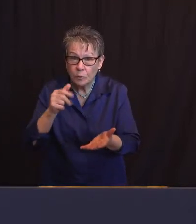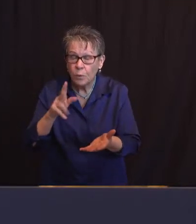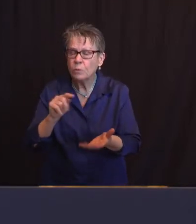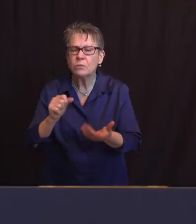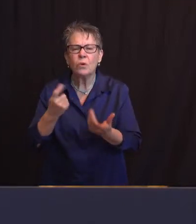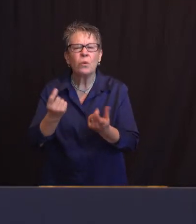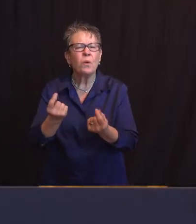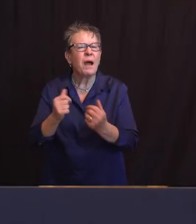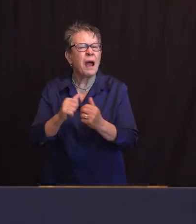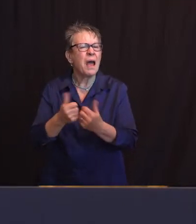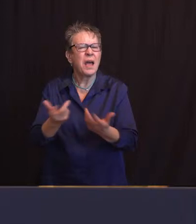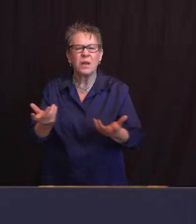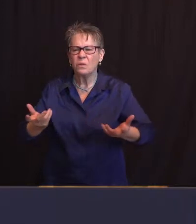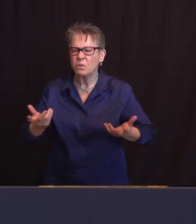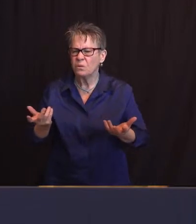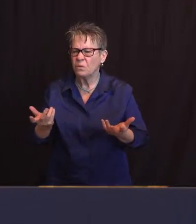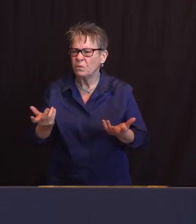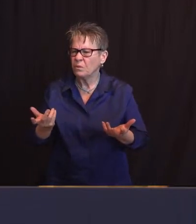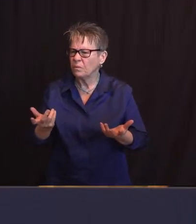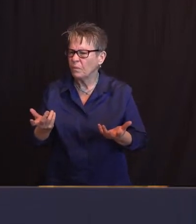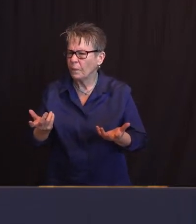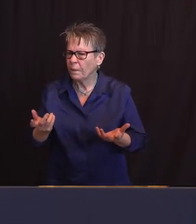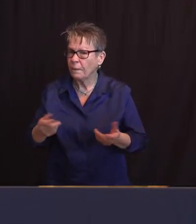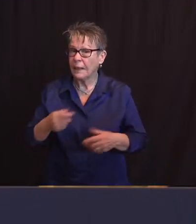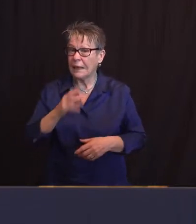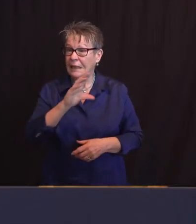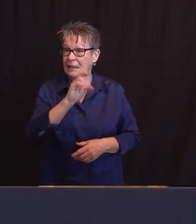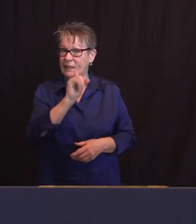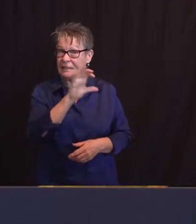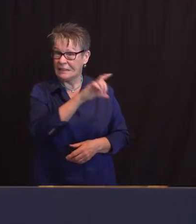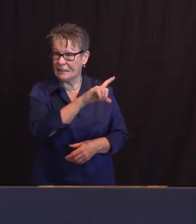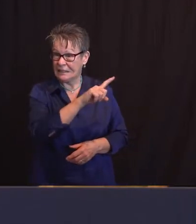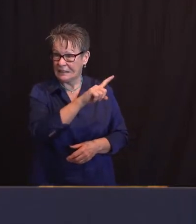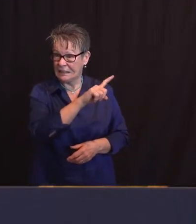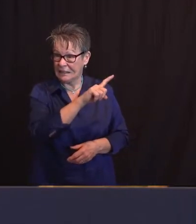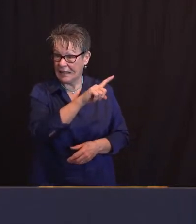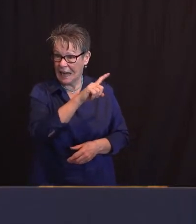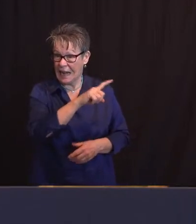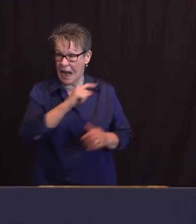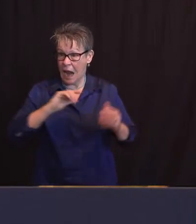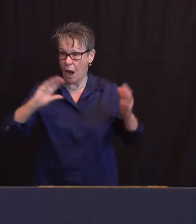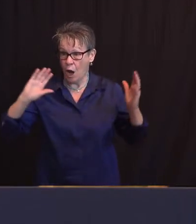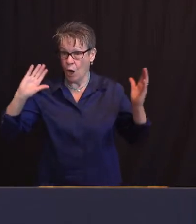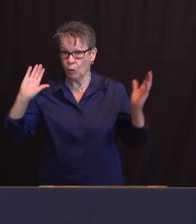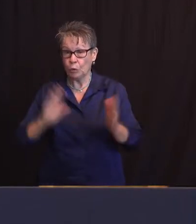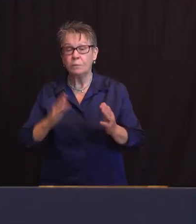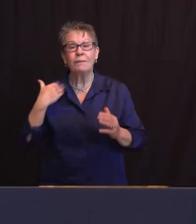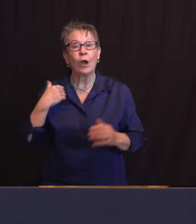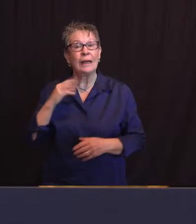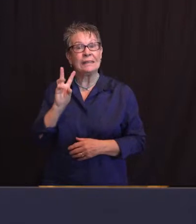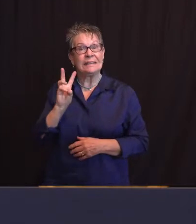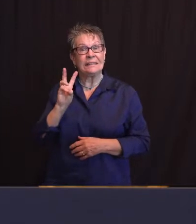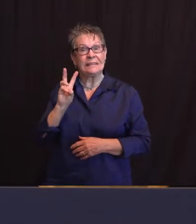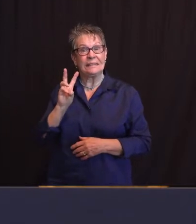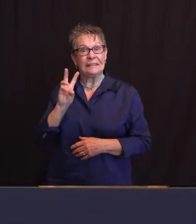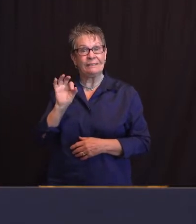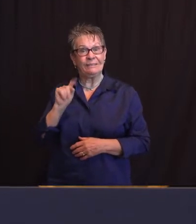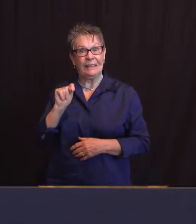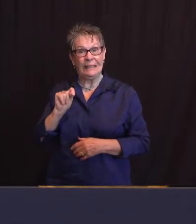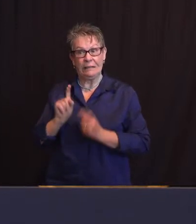reducing 6 feet of distance to 3 feet between students? And will you approve district plans if they propose to make these changes ahead of updated DOE